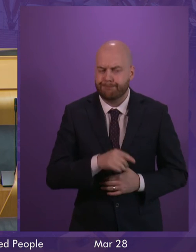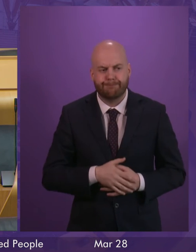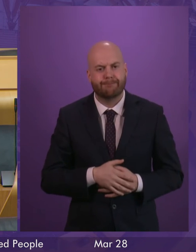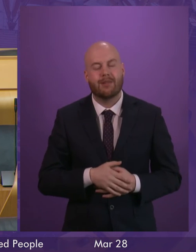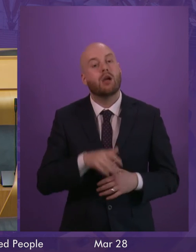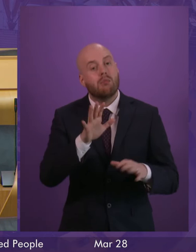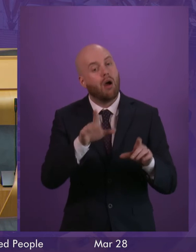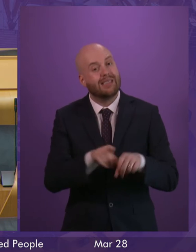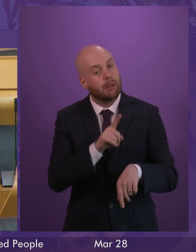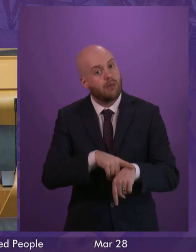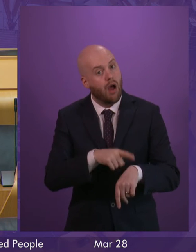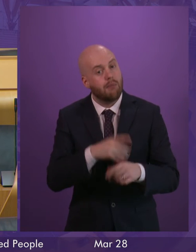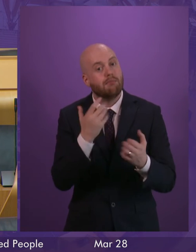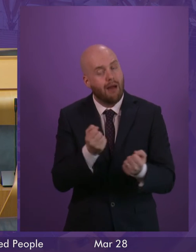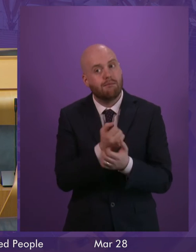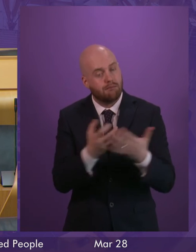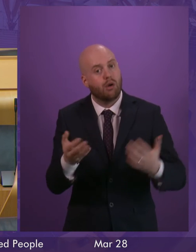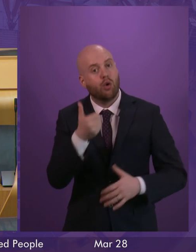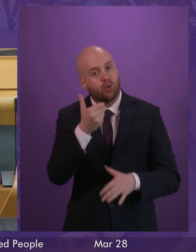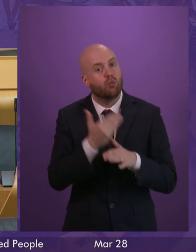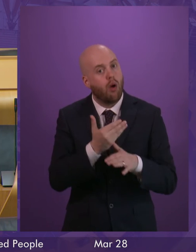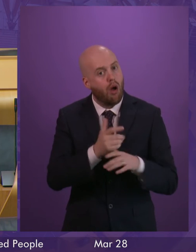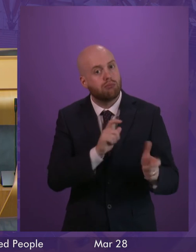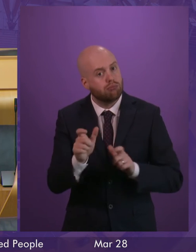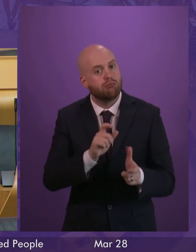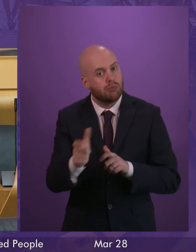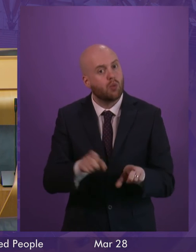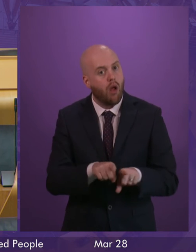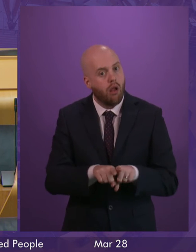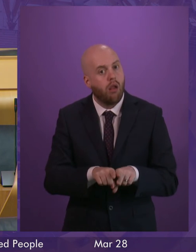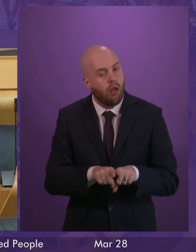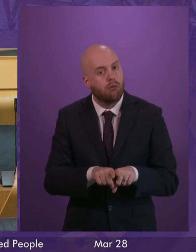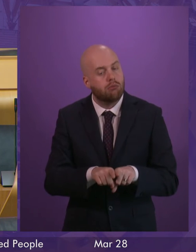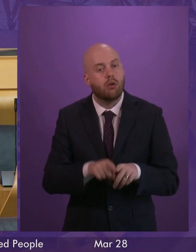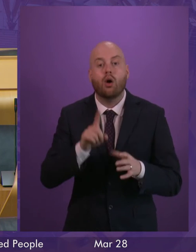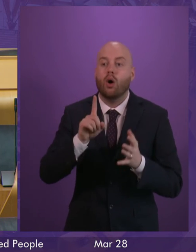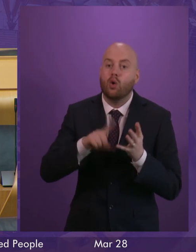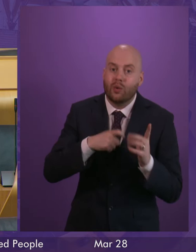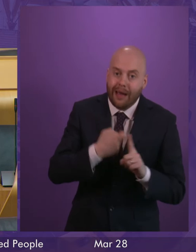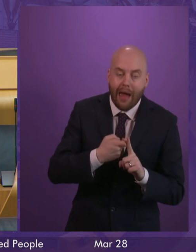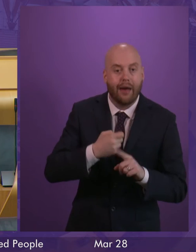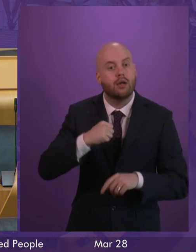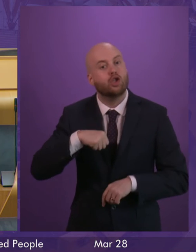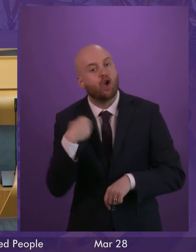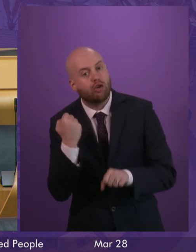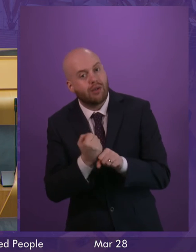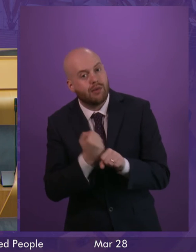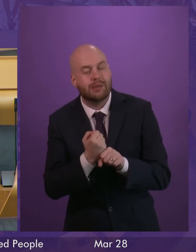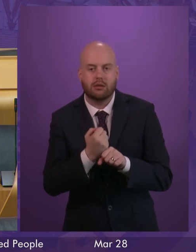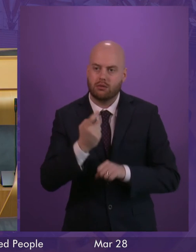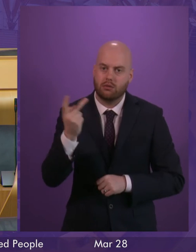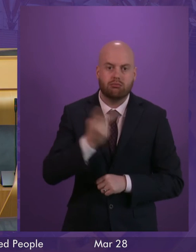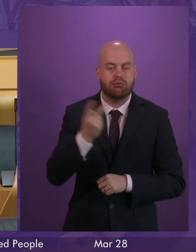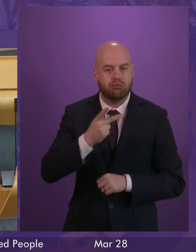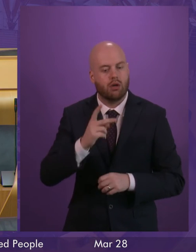work being done. It is only fair to discuss that as well. Both the UK and Scottish Governments run back